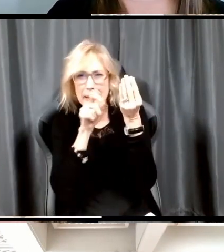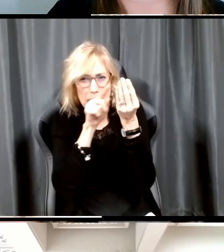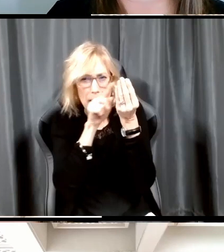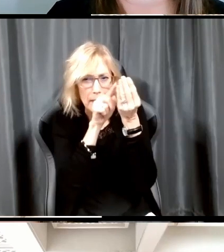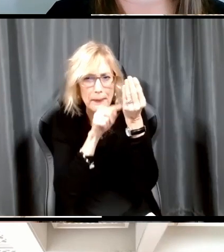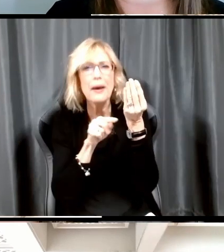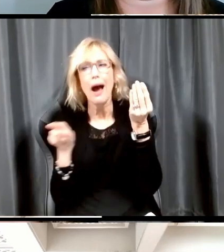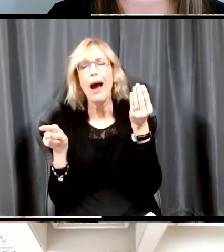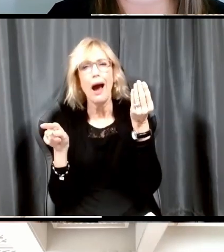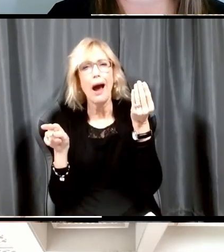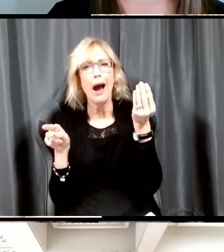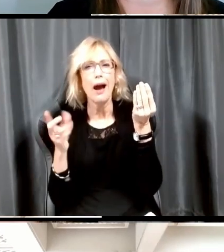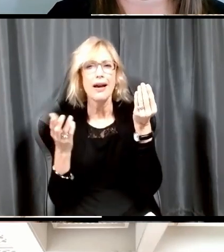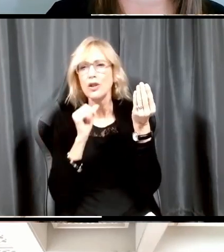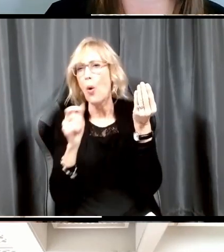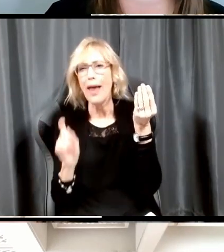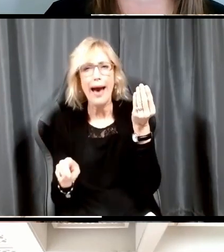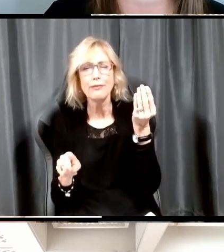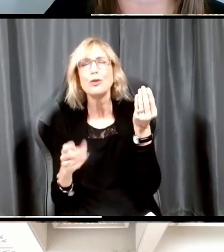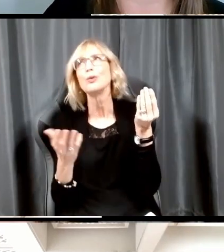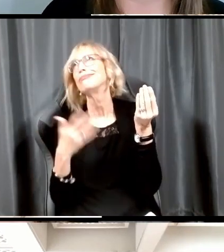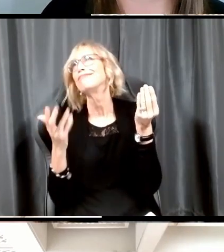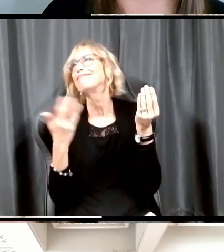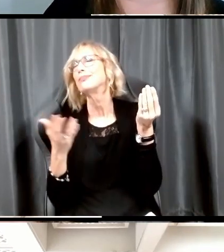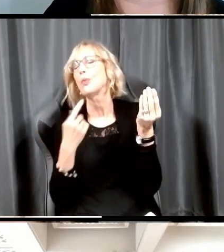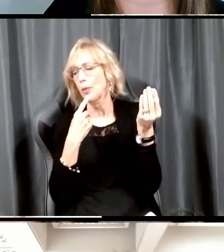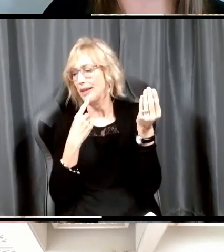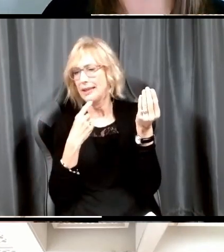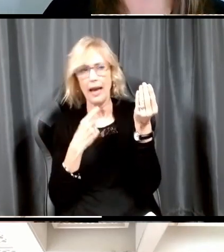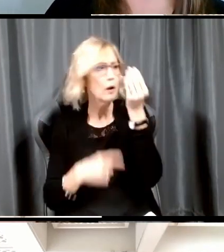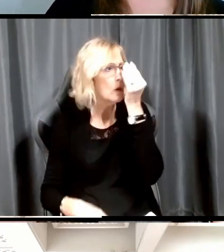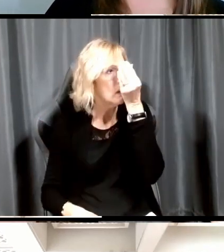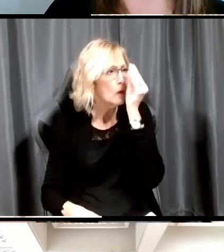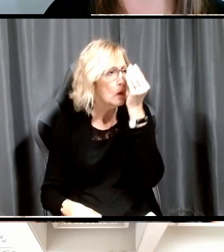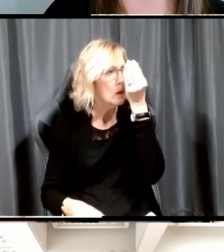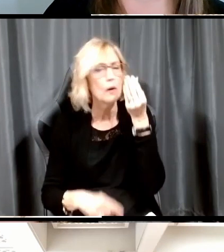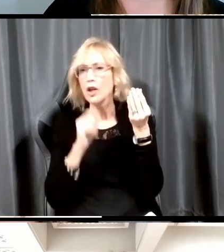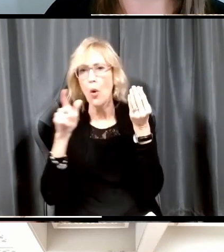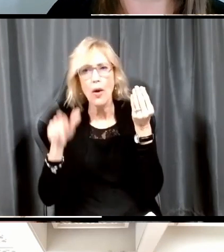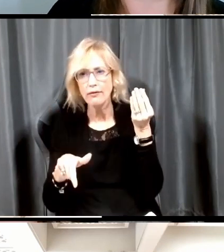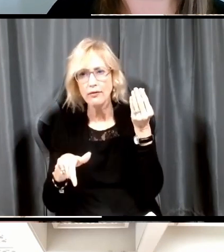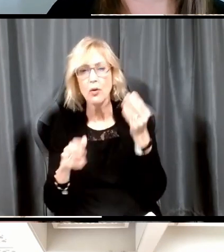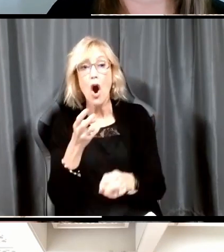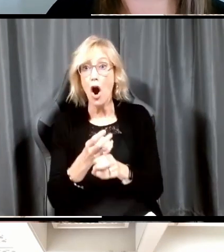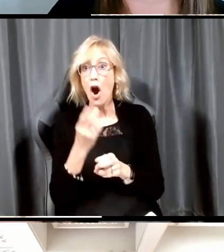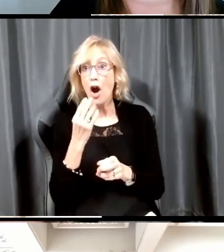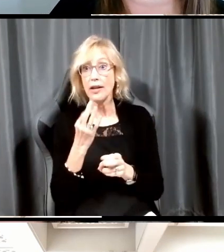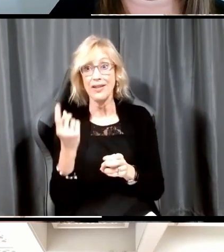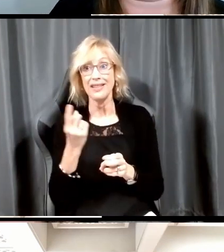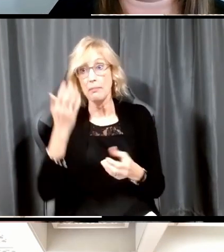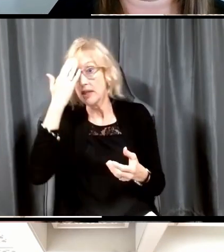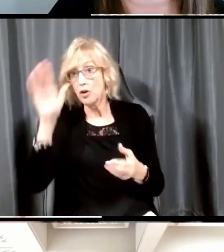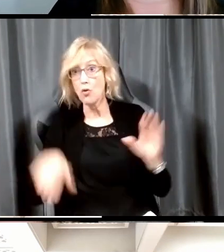for them visual. They don't have to, I want to say, they don't have to examine it. And so it's harder when unfamiliar items, you